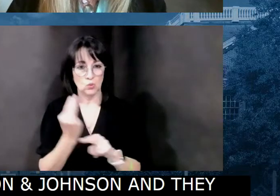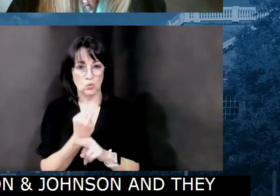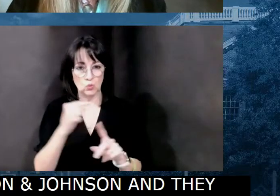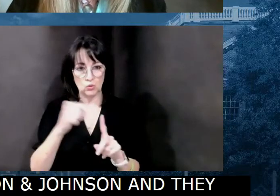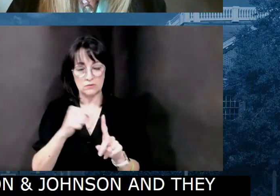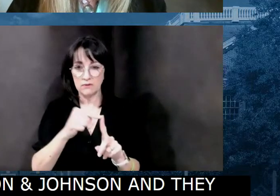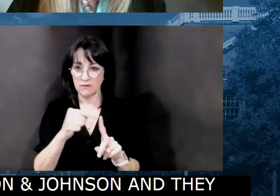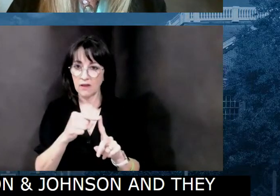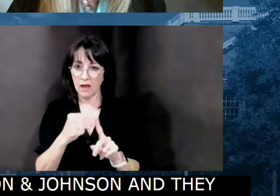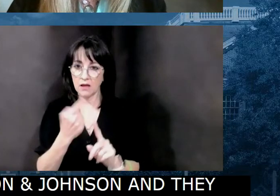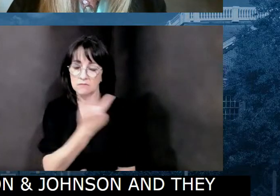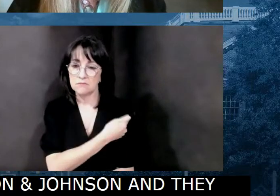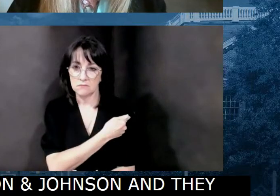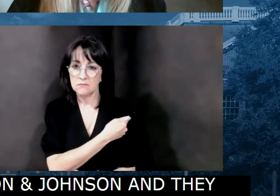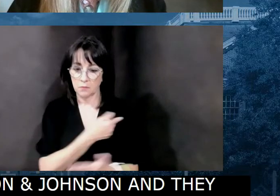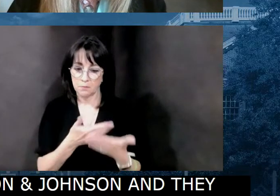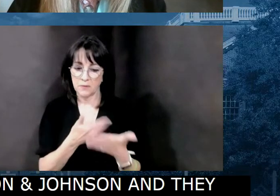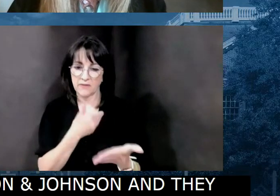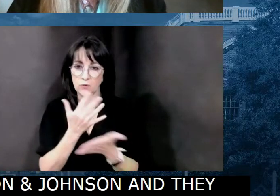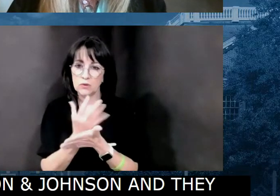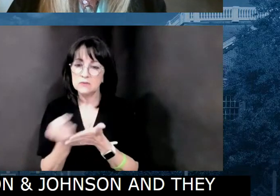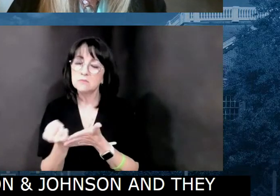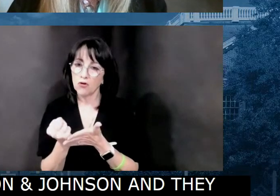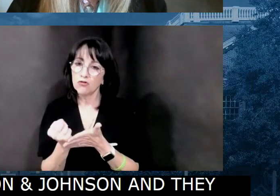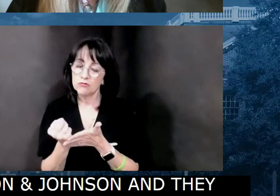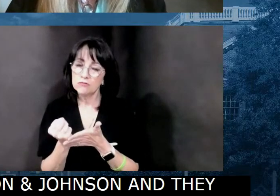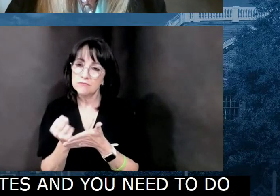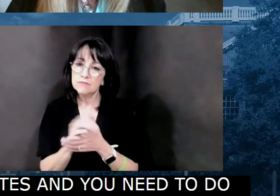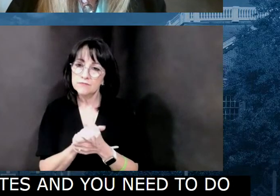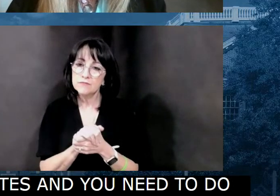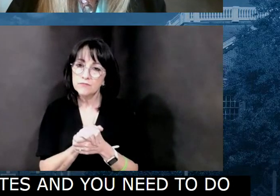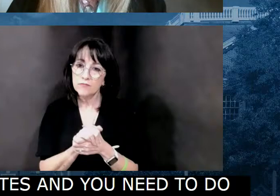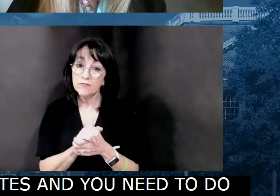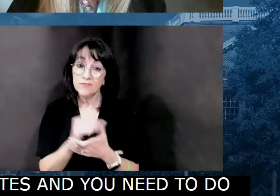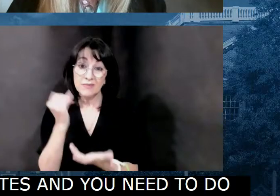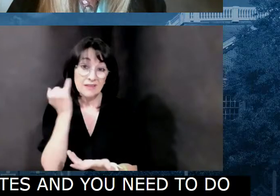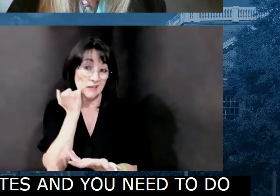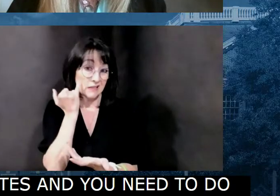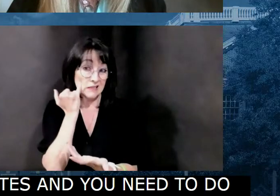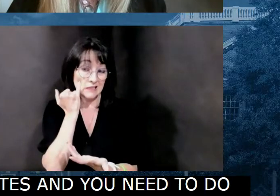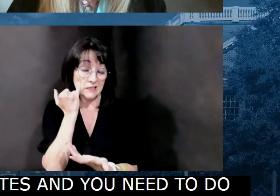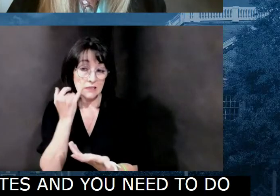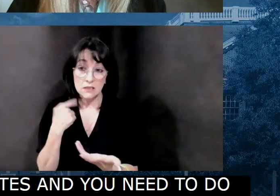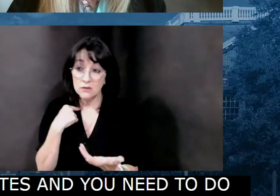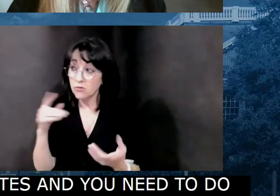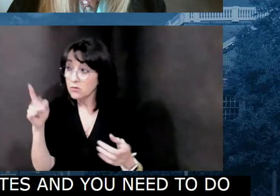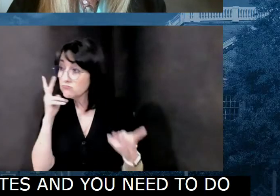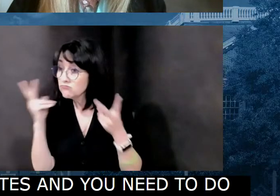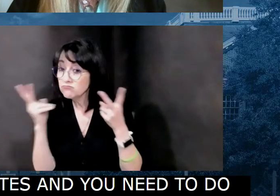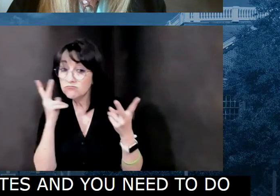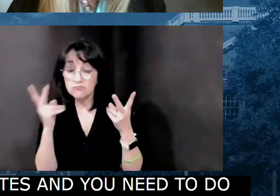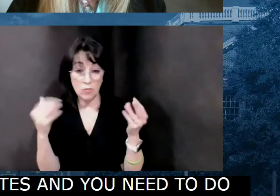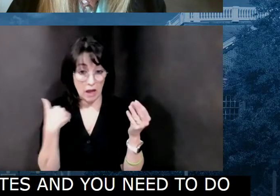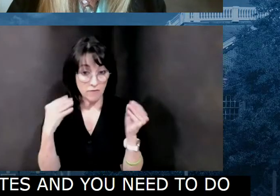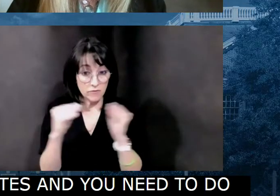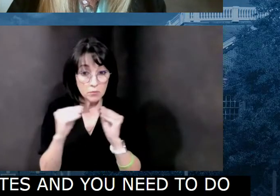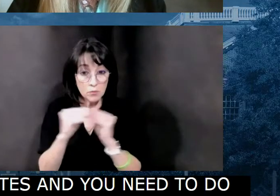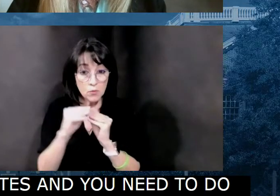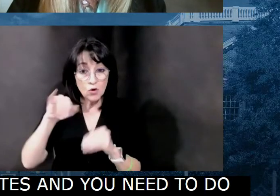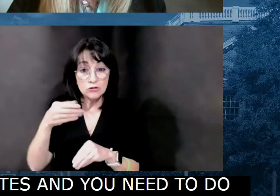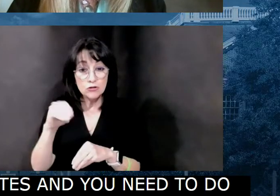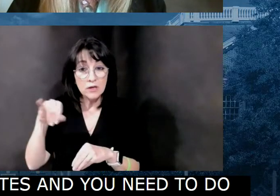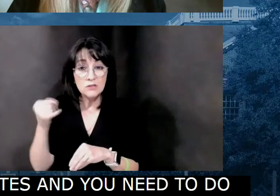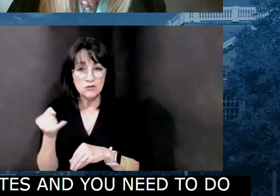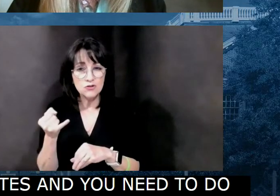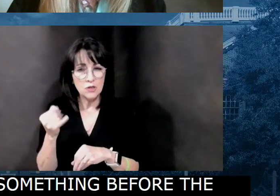expiration date. So yeah, I think if we have more J&J, we might, there's some problem they've